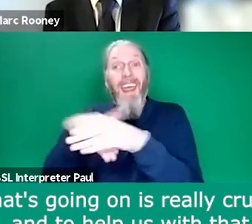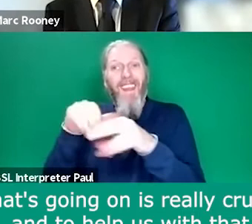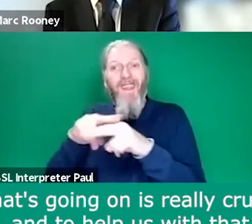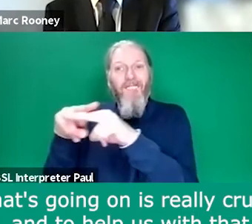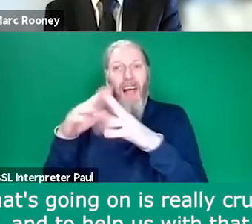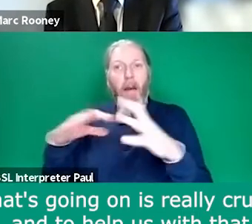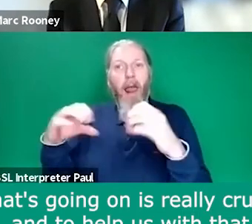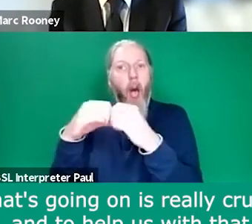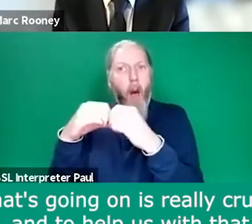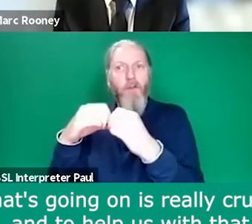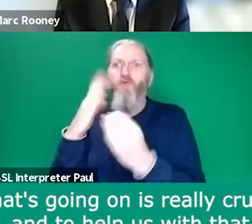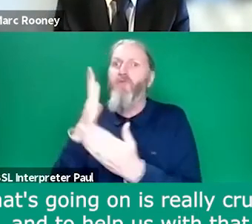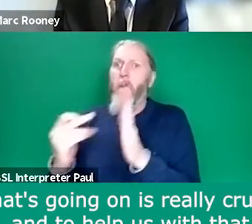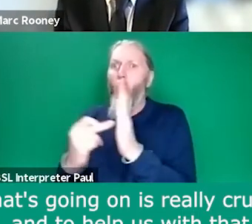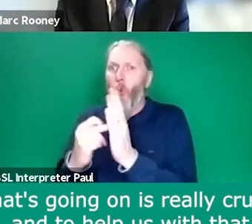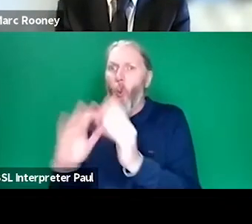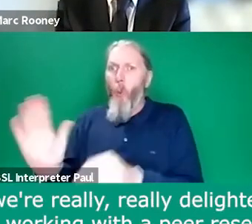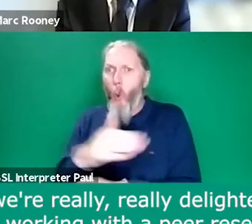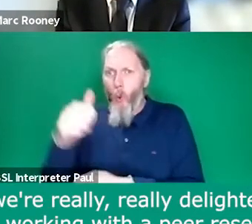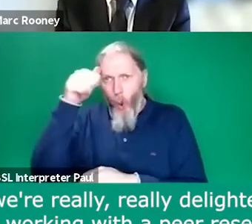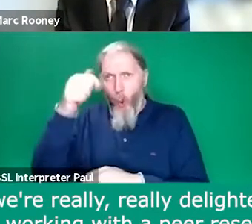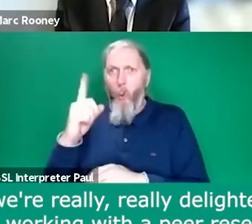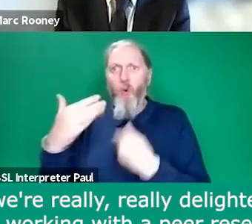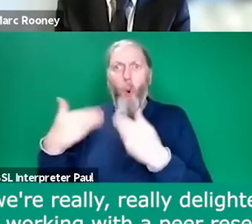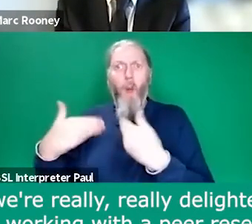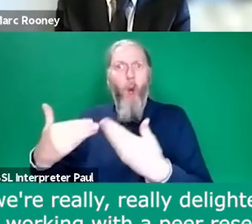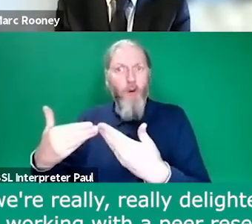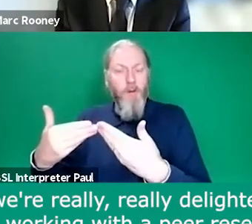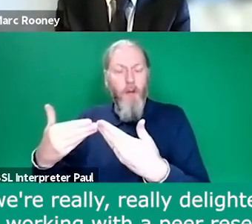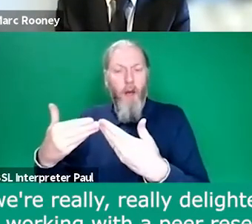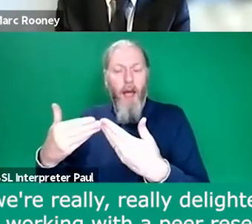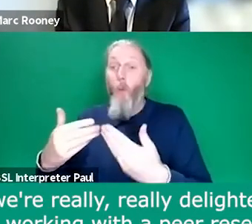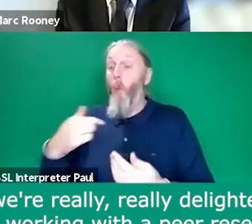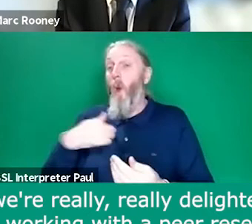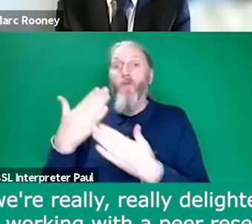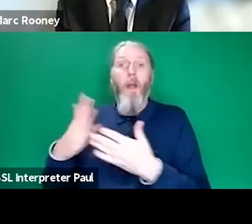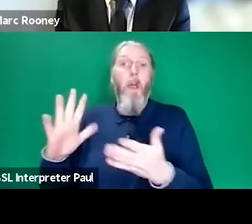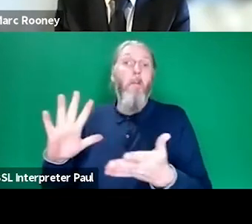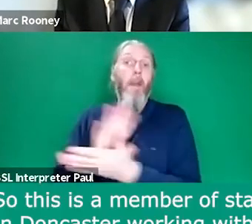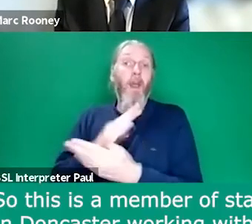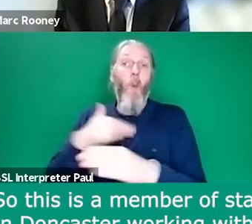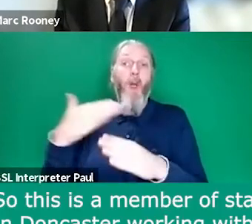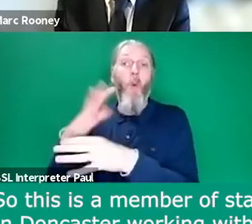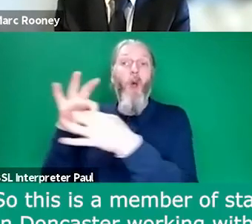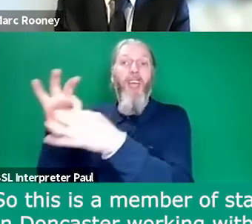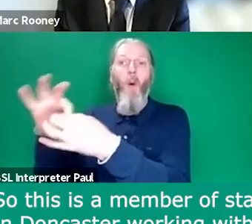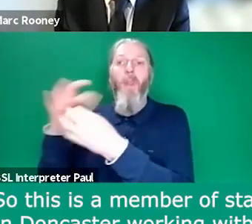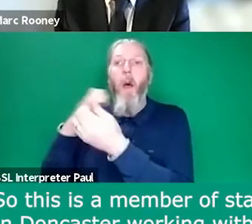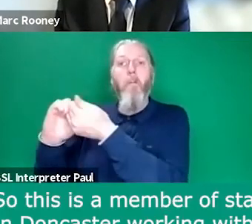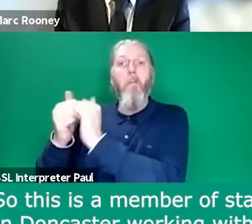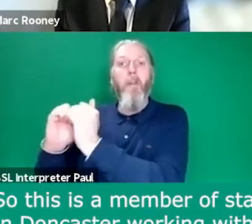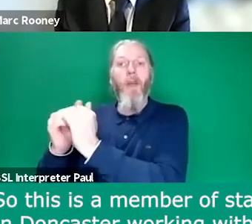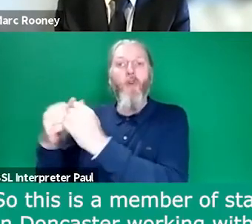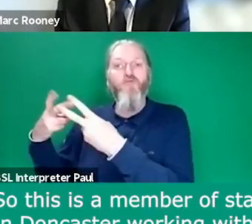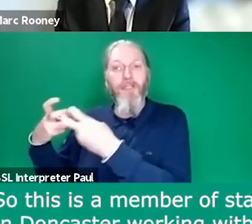is really crucial. And to help us with that, we're really, really delighted to be working with a peer researcher. So this is a member of